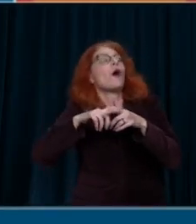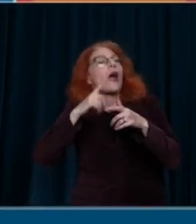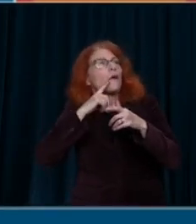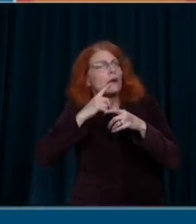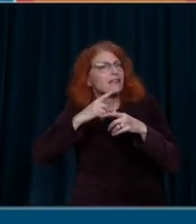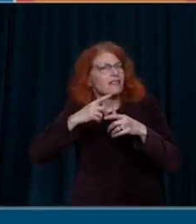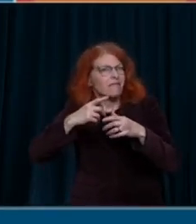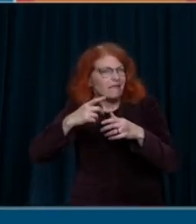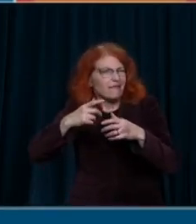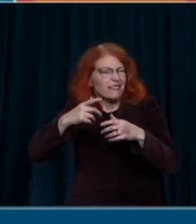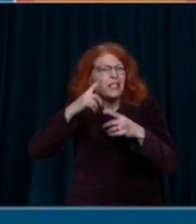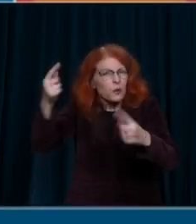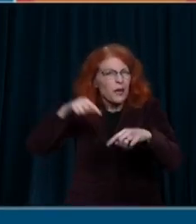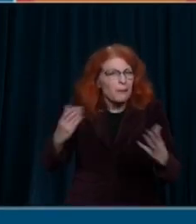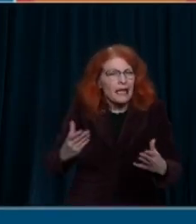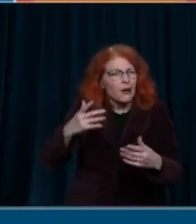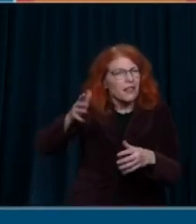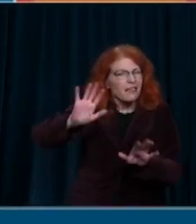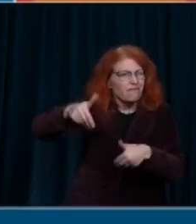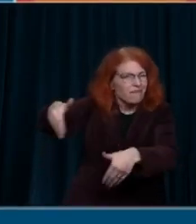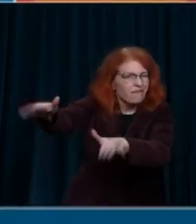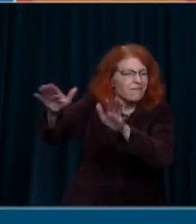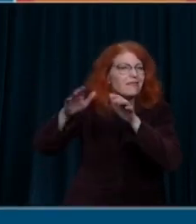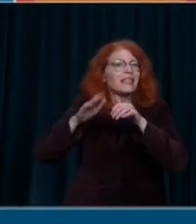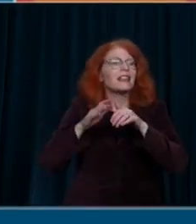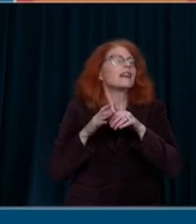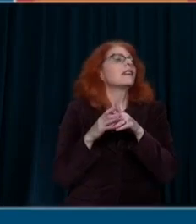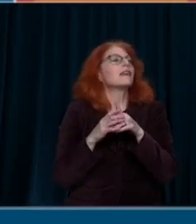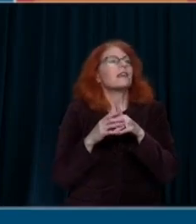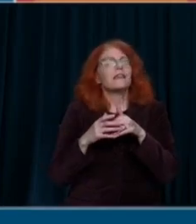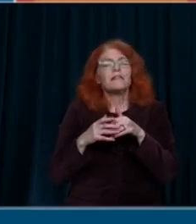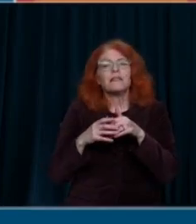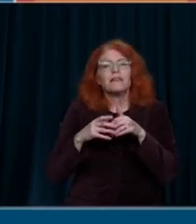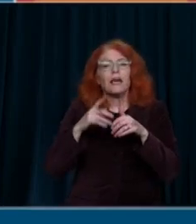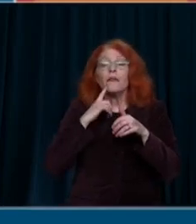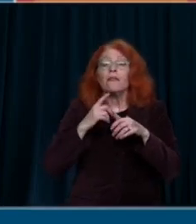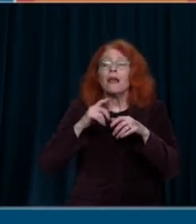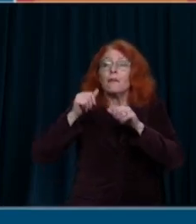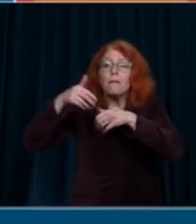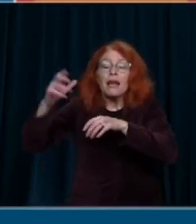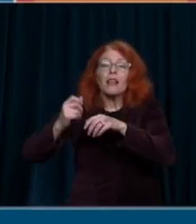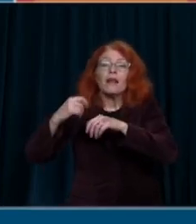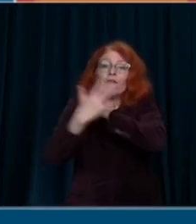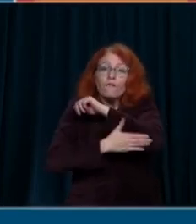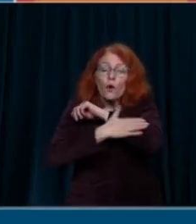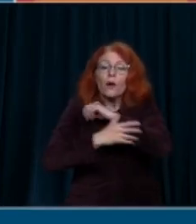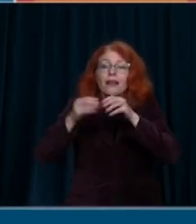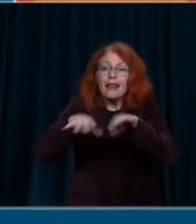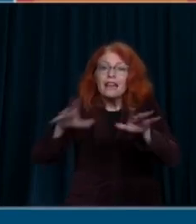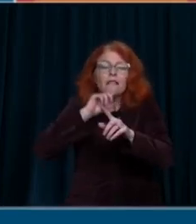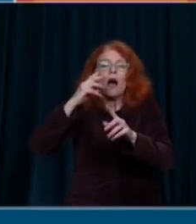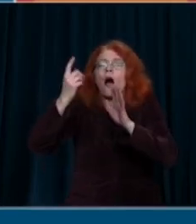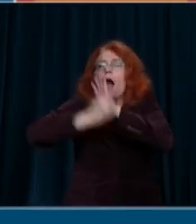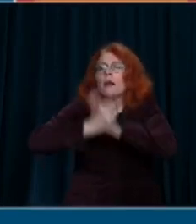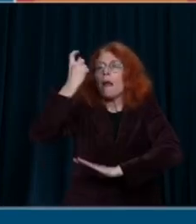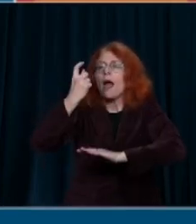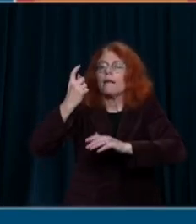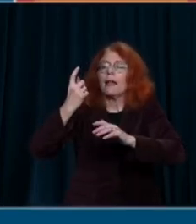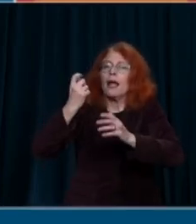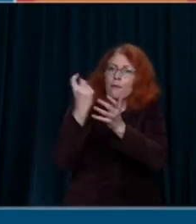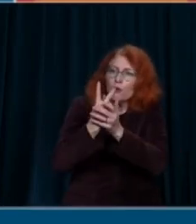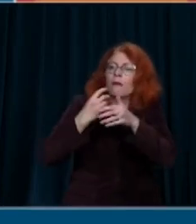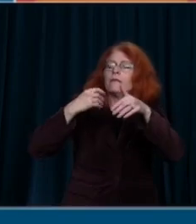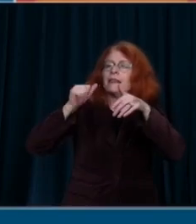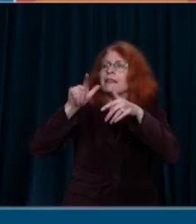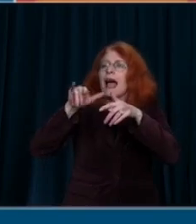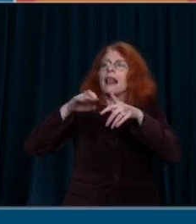here. So when they did come here and they were put back in a foreign land and not just automatically asylumed into our country, they stopped